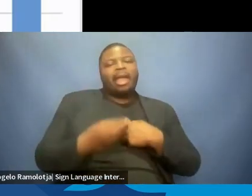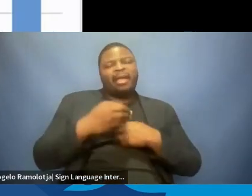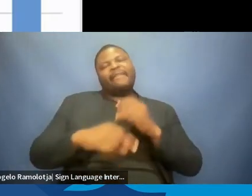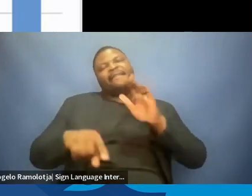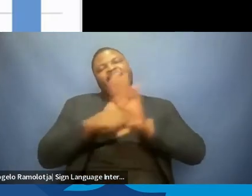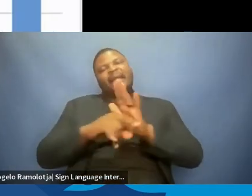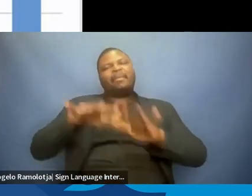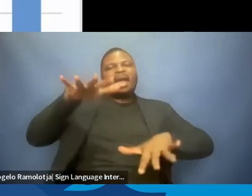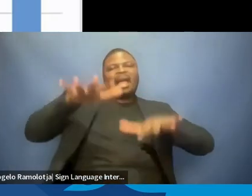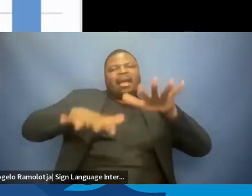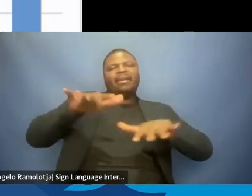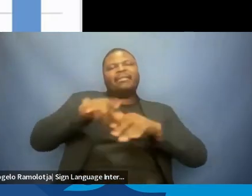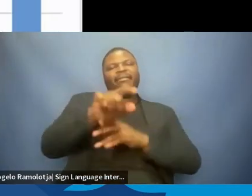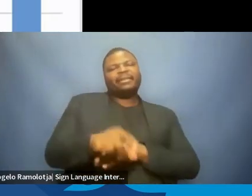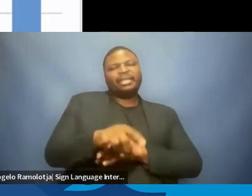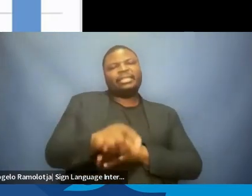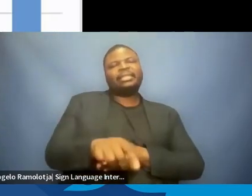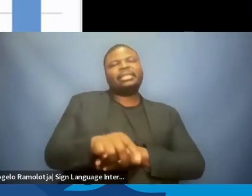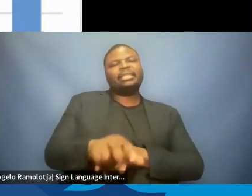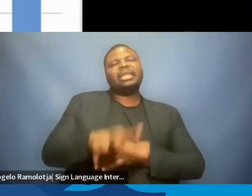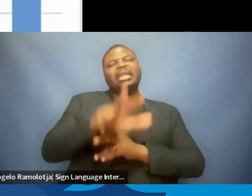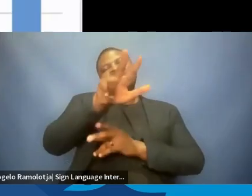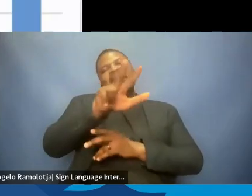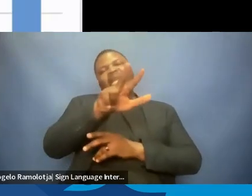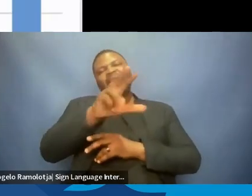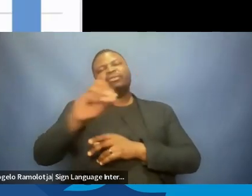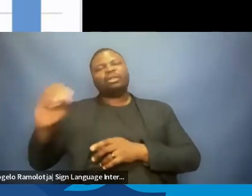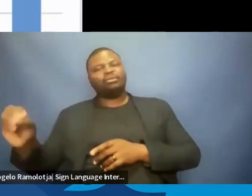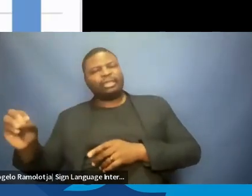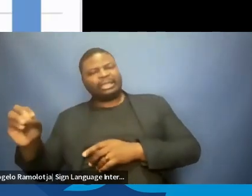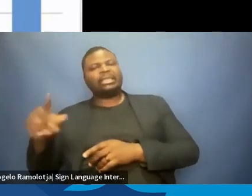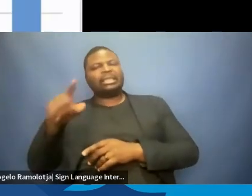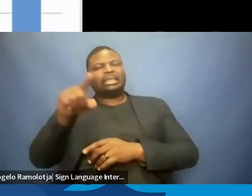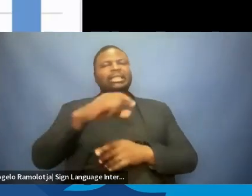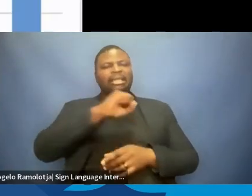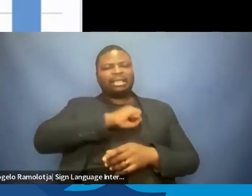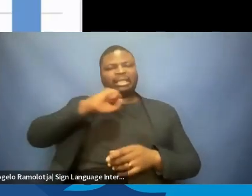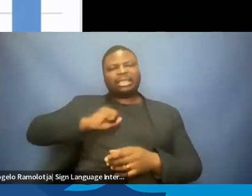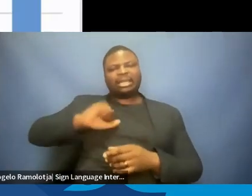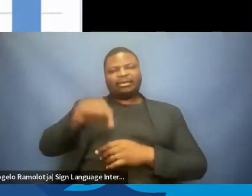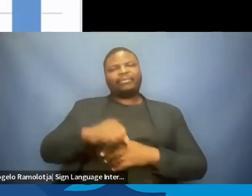give a brief overview of our last financial year's statistics.